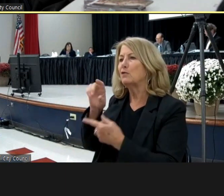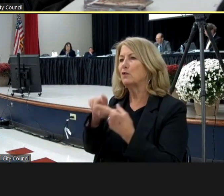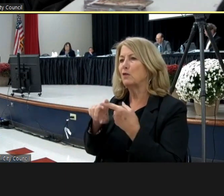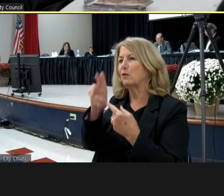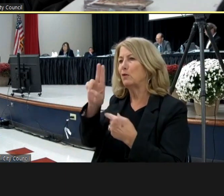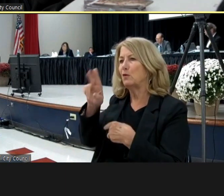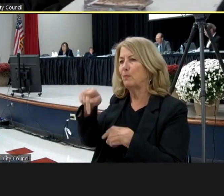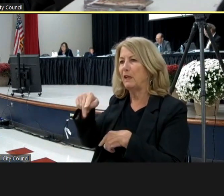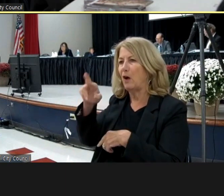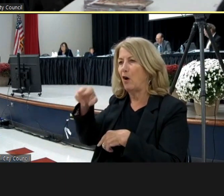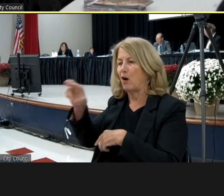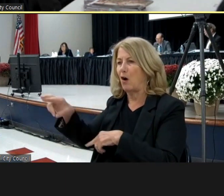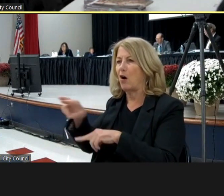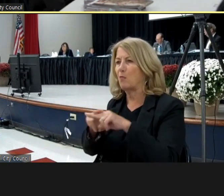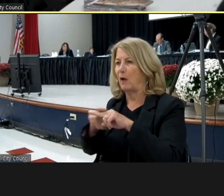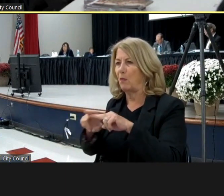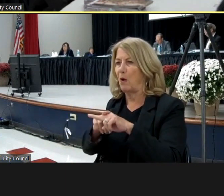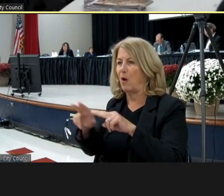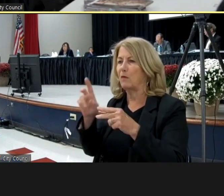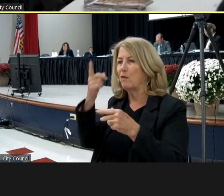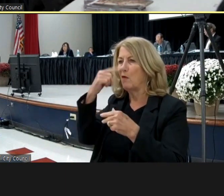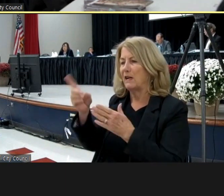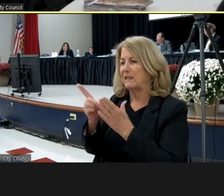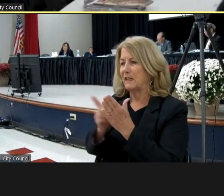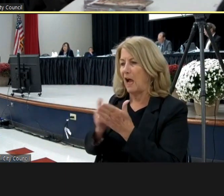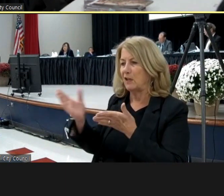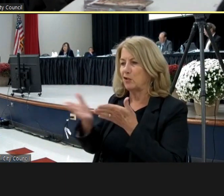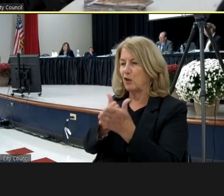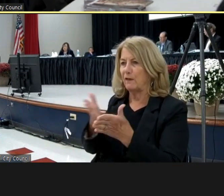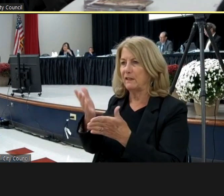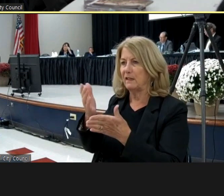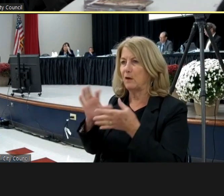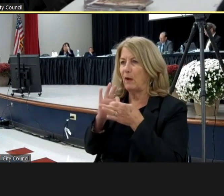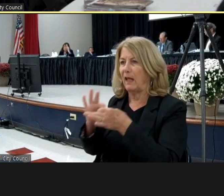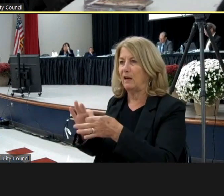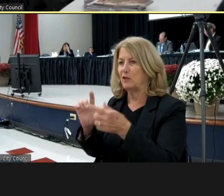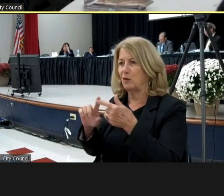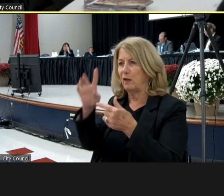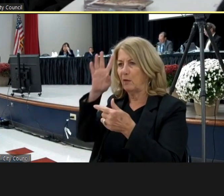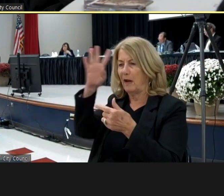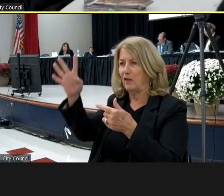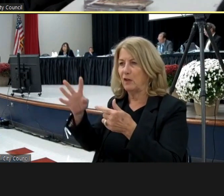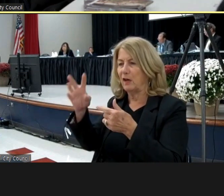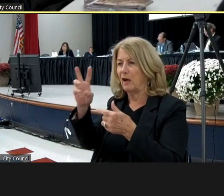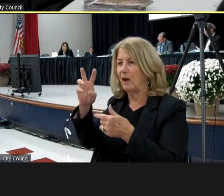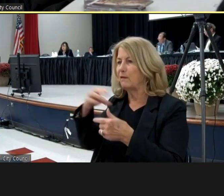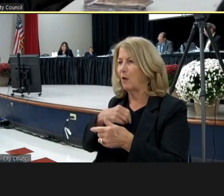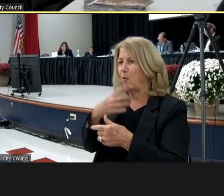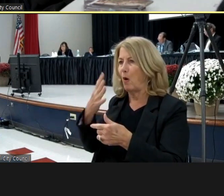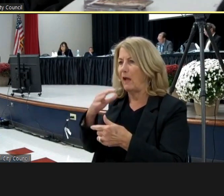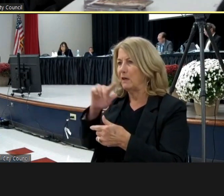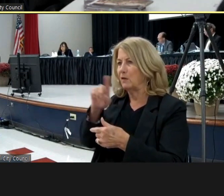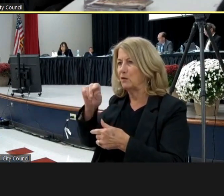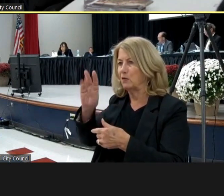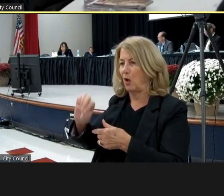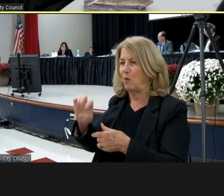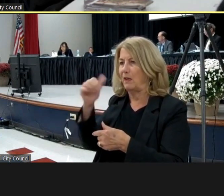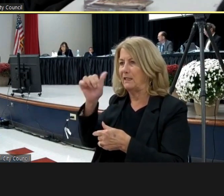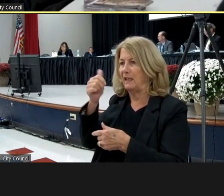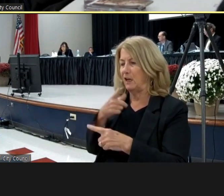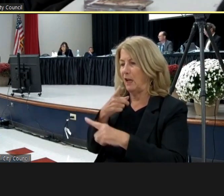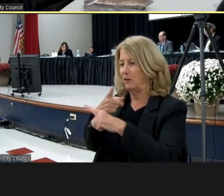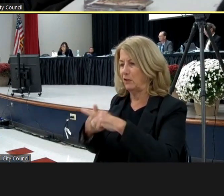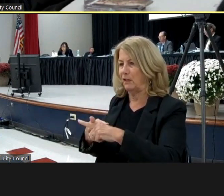UPRR, to support additional design services related to the creation of a quiet zone at 10 intersections throughout Waco from